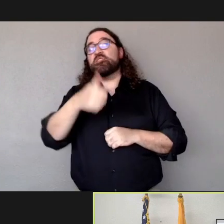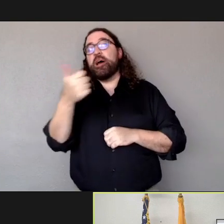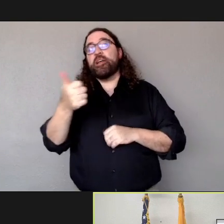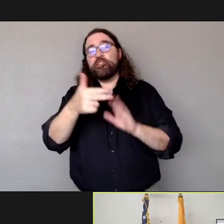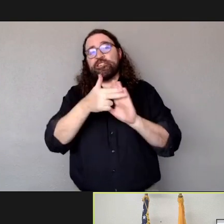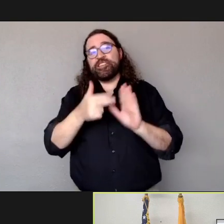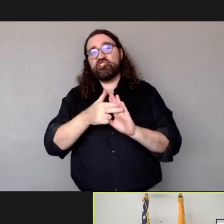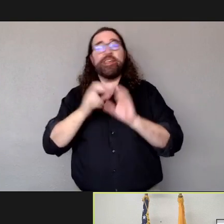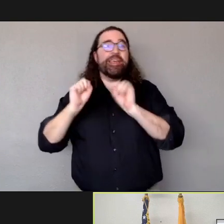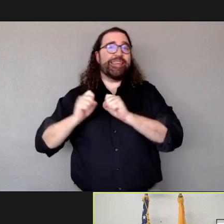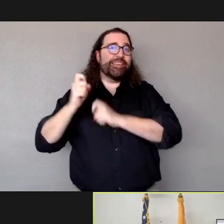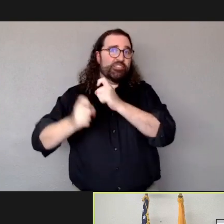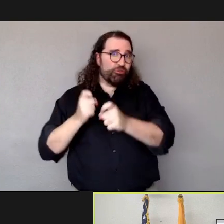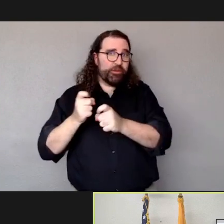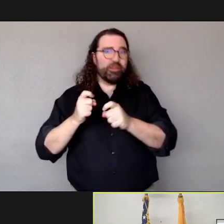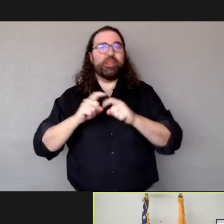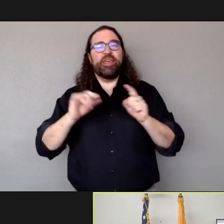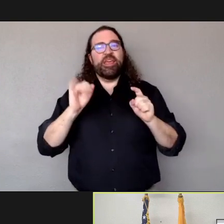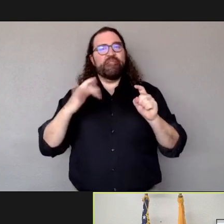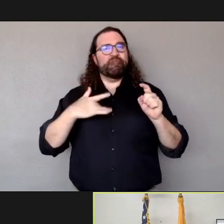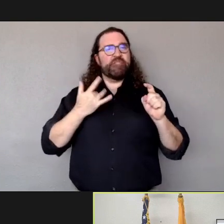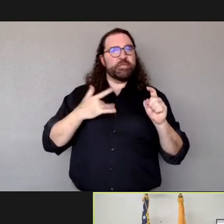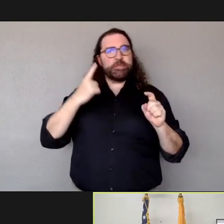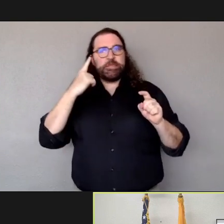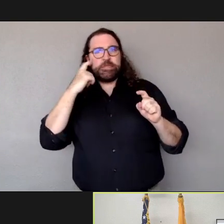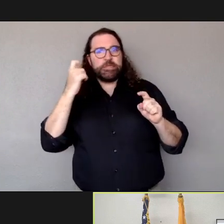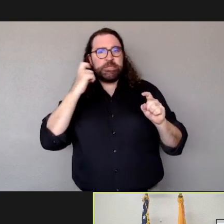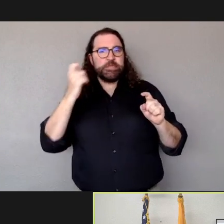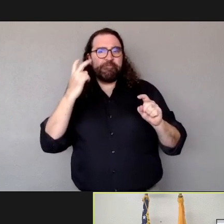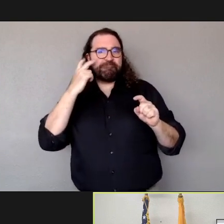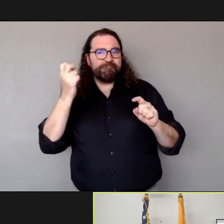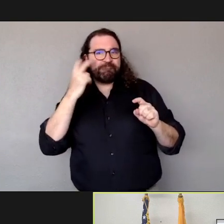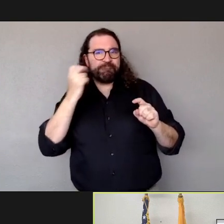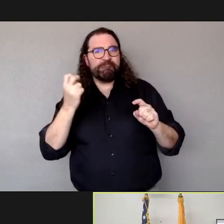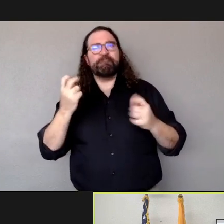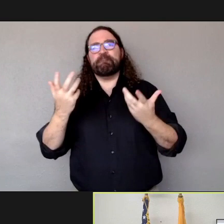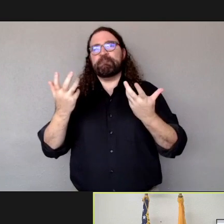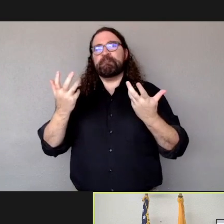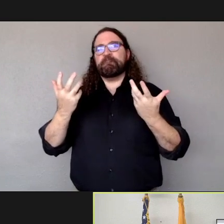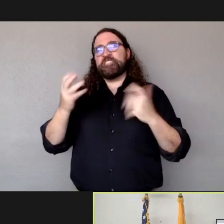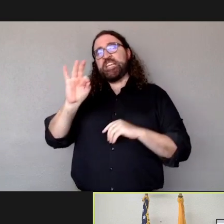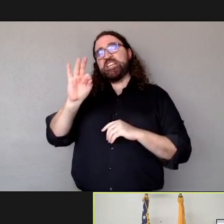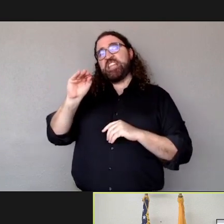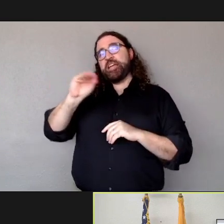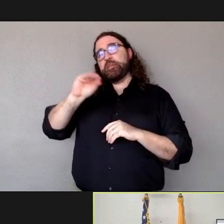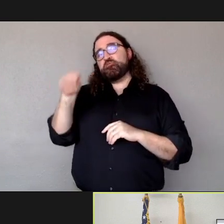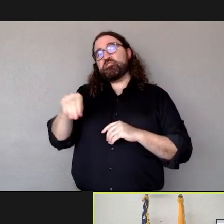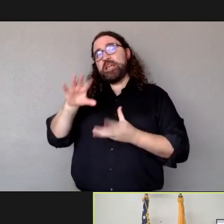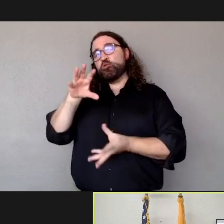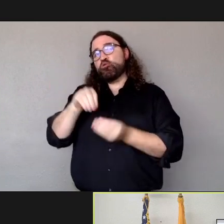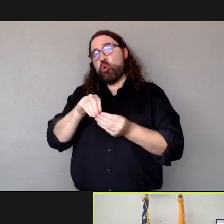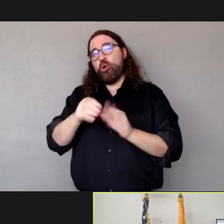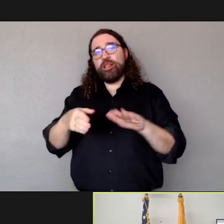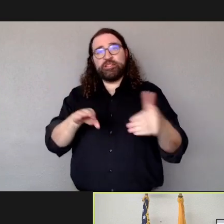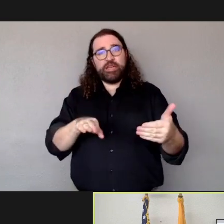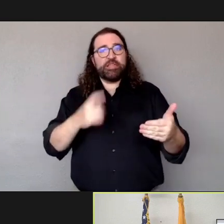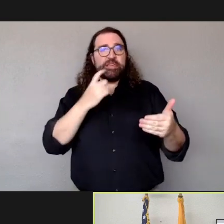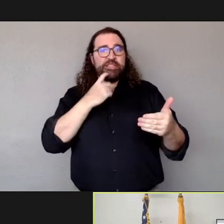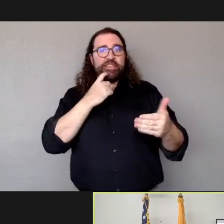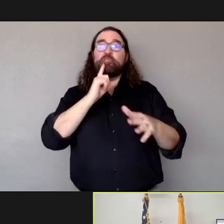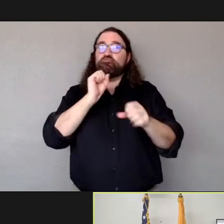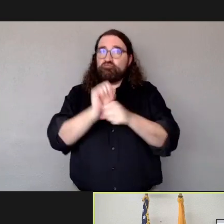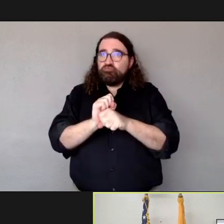So if you're skeptical, you could just take 90% of the total deaths and say those are